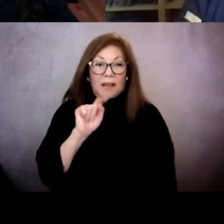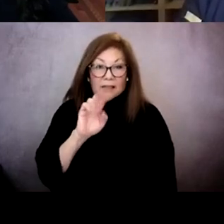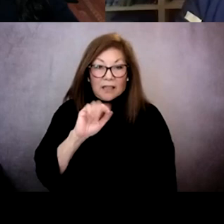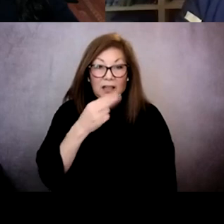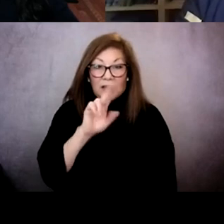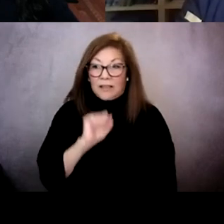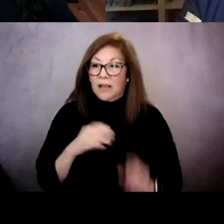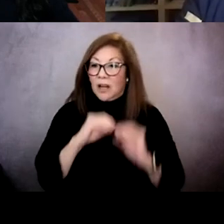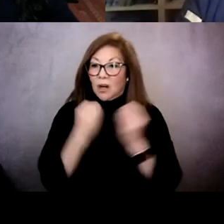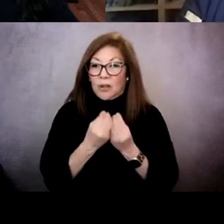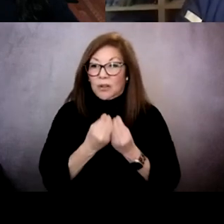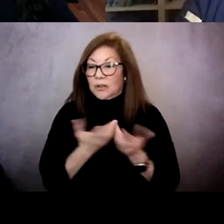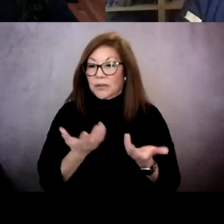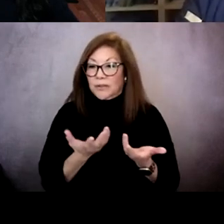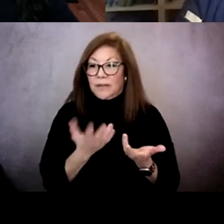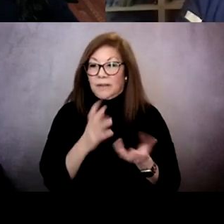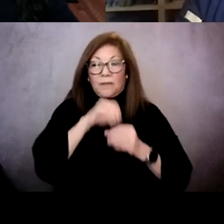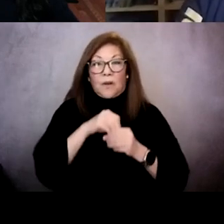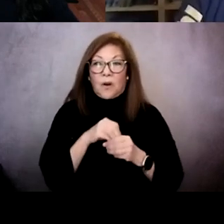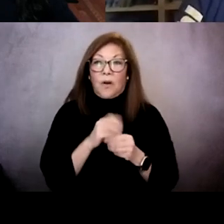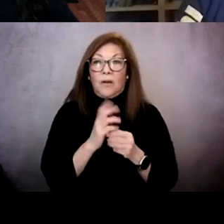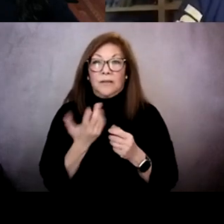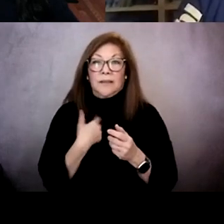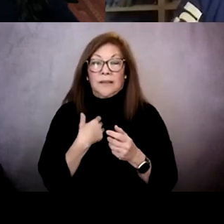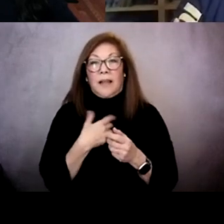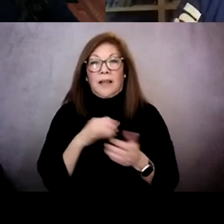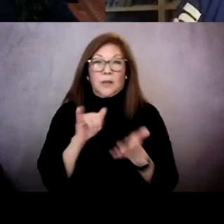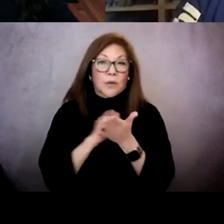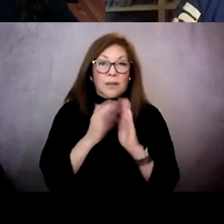organizations that just serve youth in general, I think about in New York City, Urban Word.